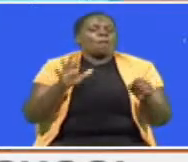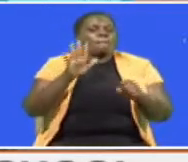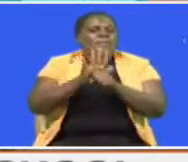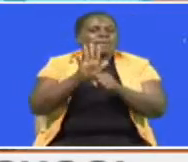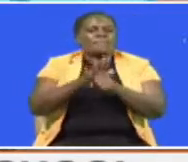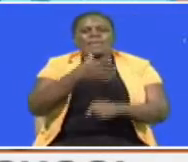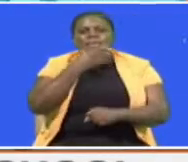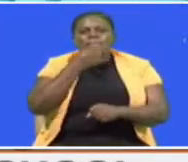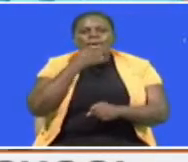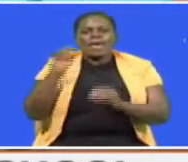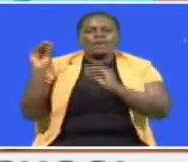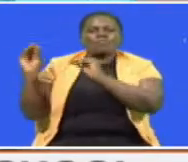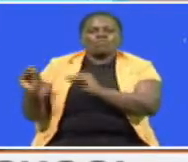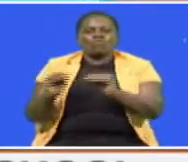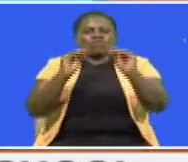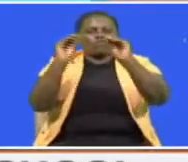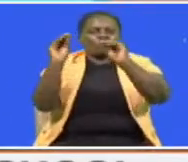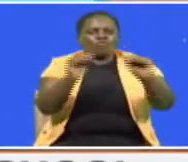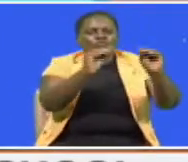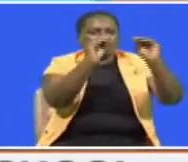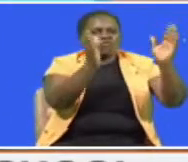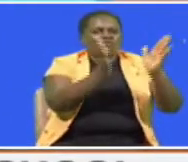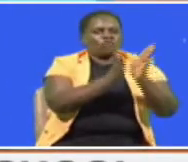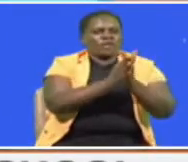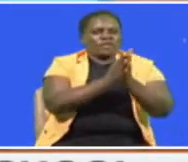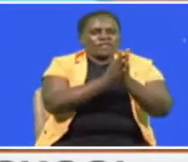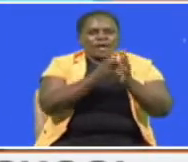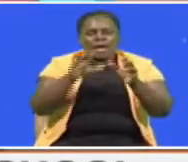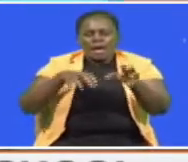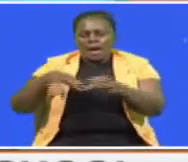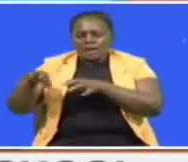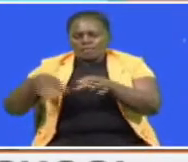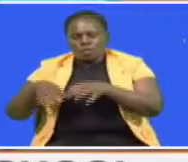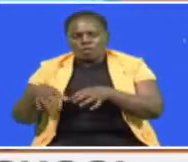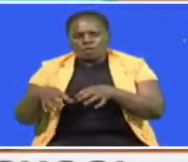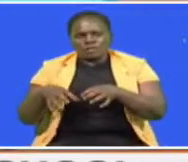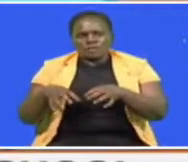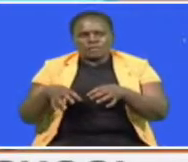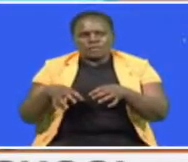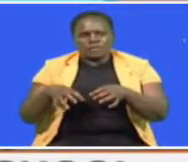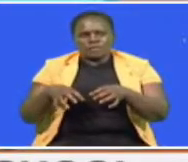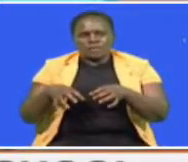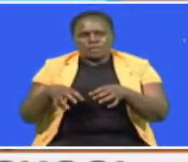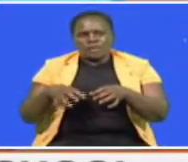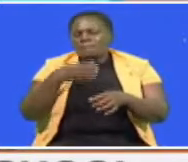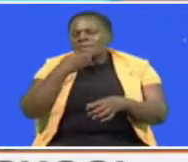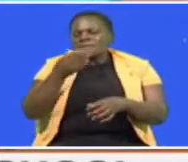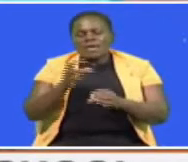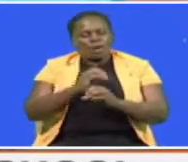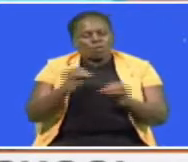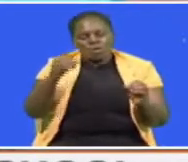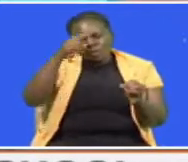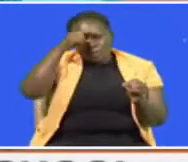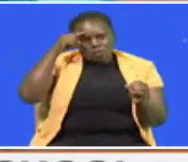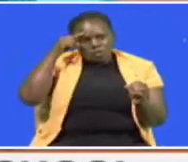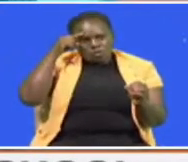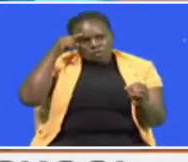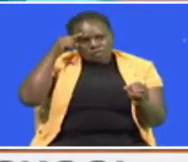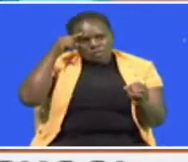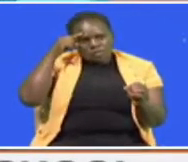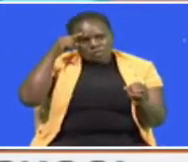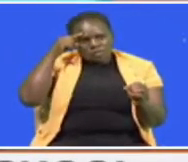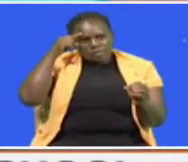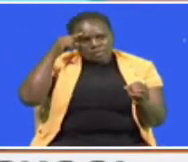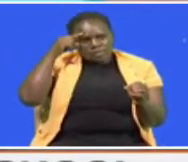them, they wanna move na animals. And the reason as to why atupati men sana is that the most people